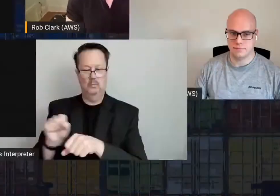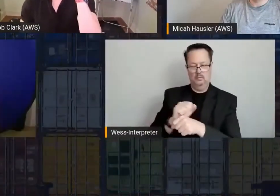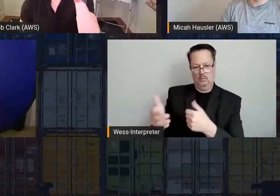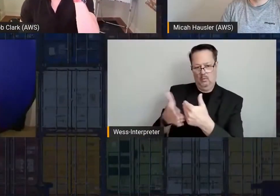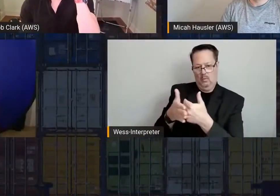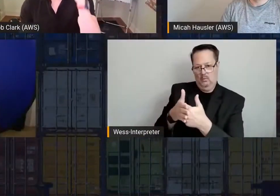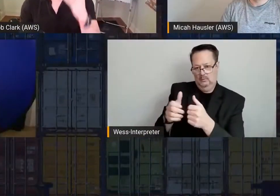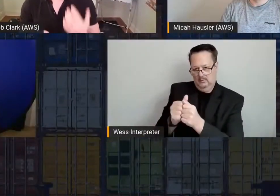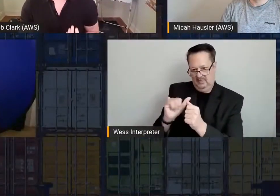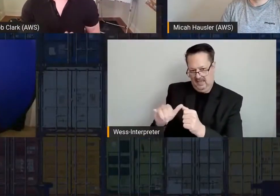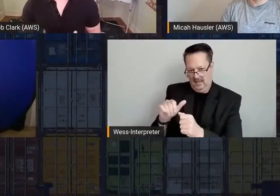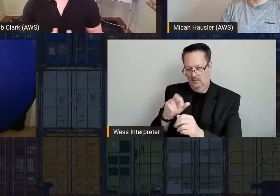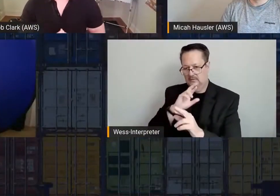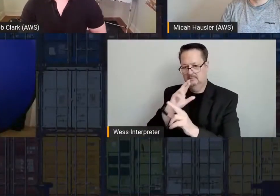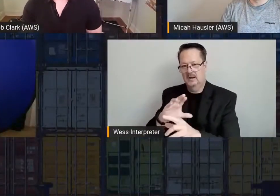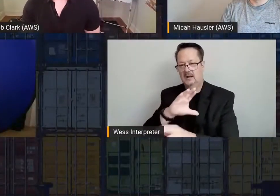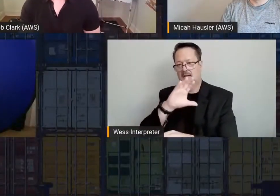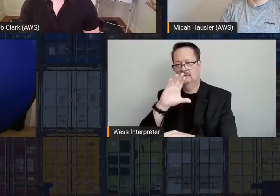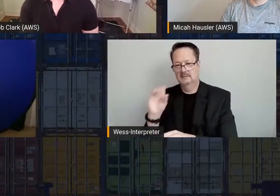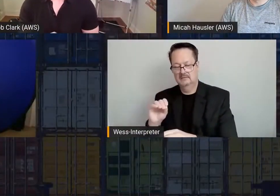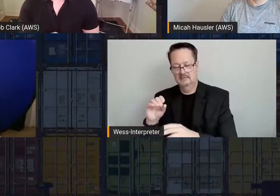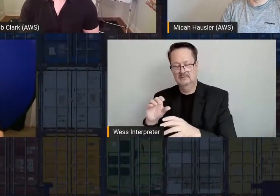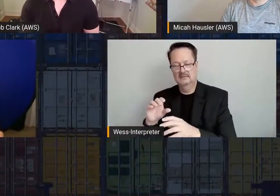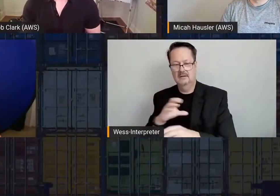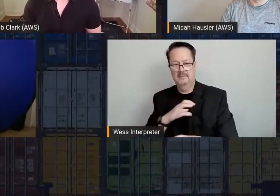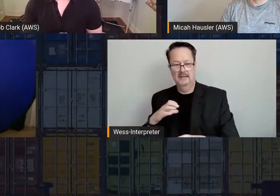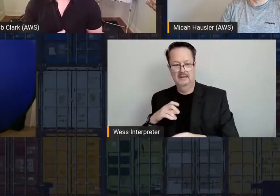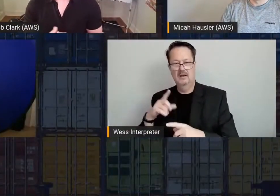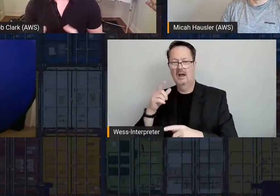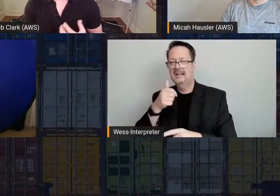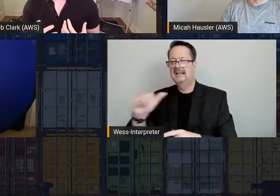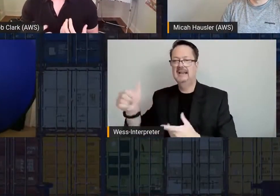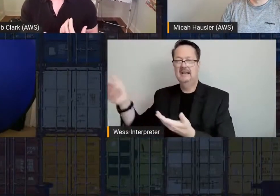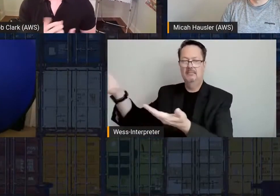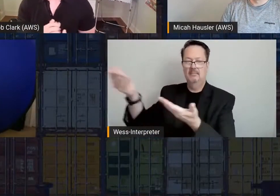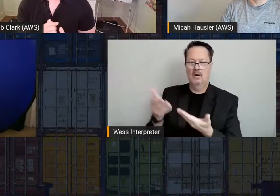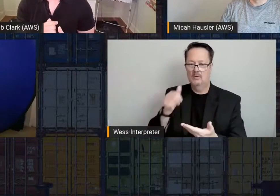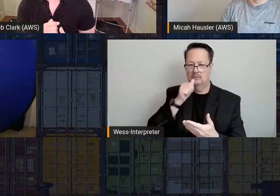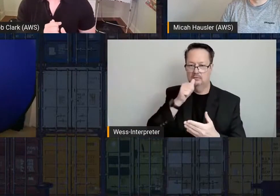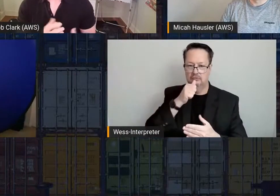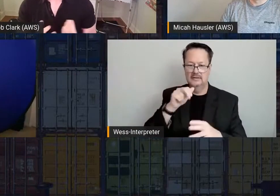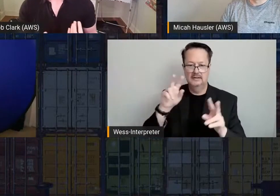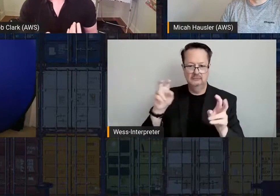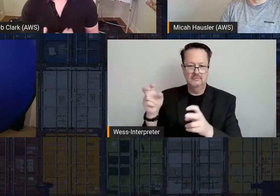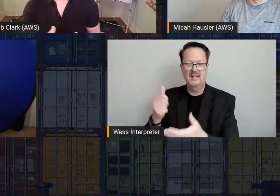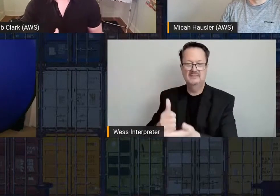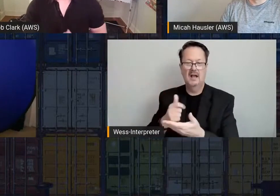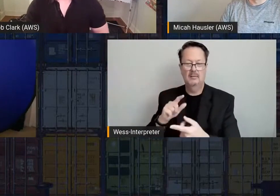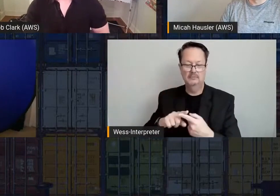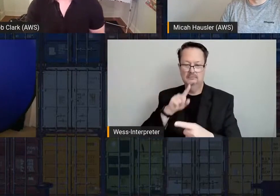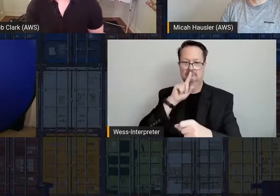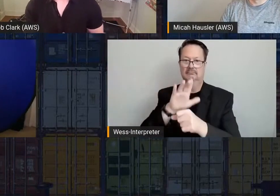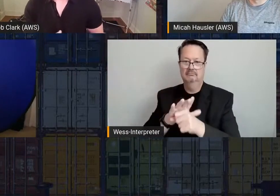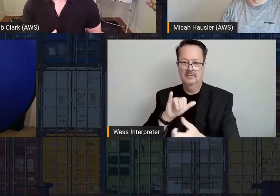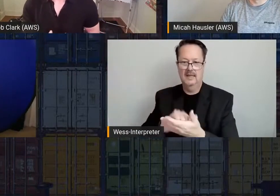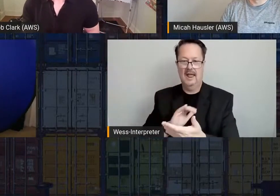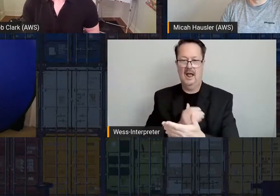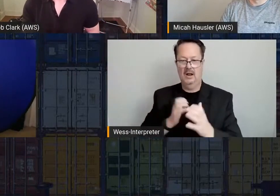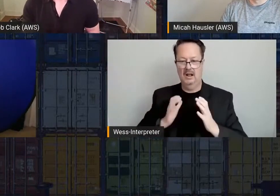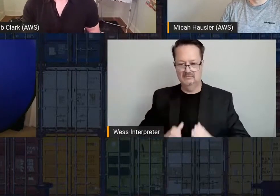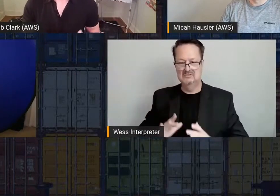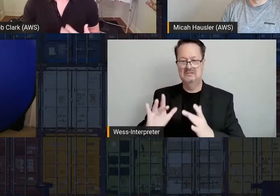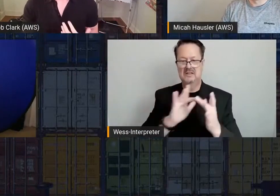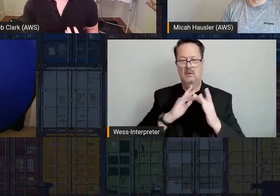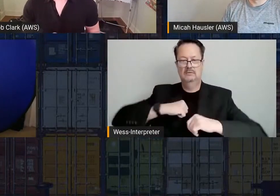Committee on any embargoed security issue. And that helps us to ensure that our customers and their workloads are